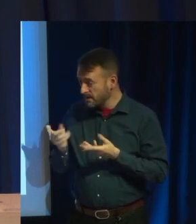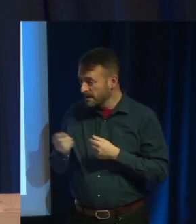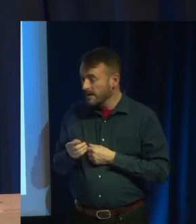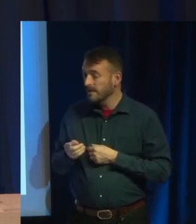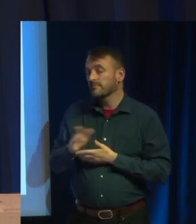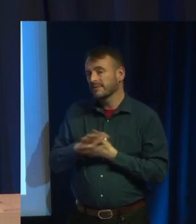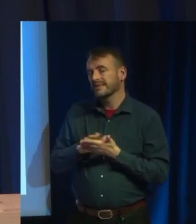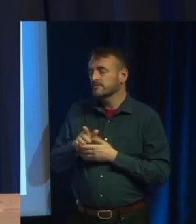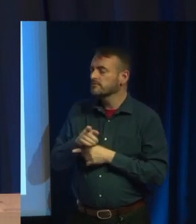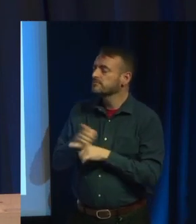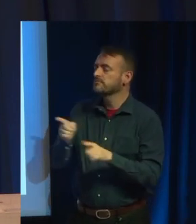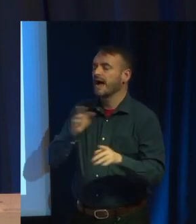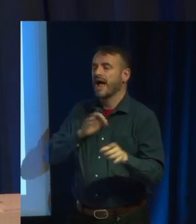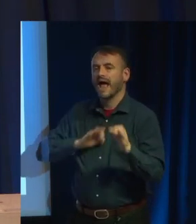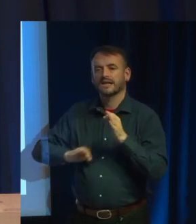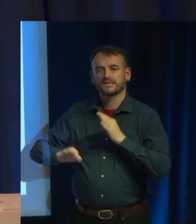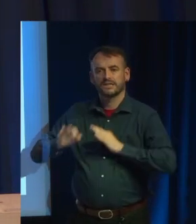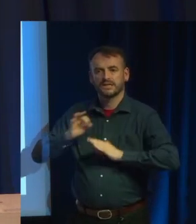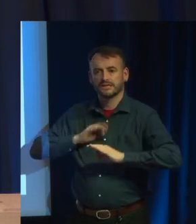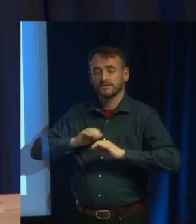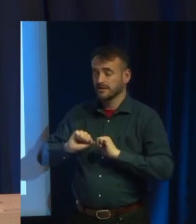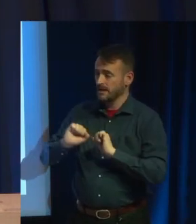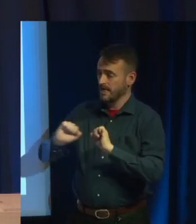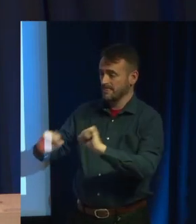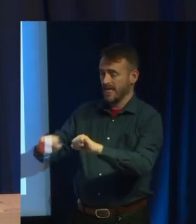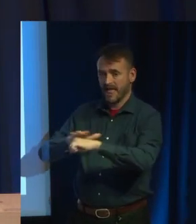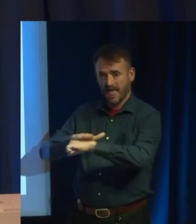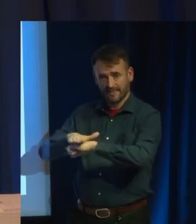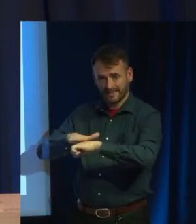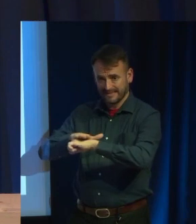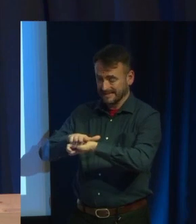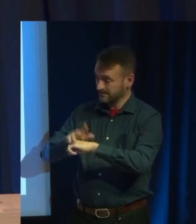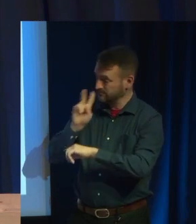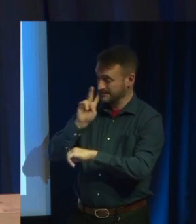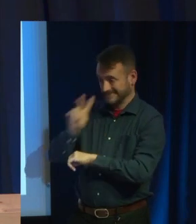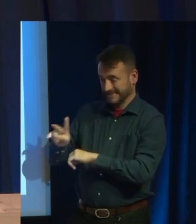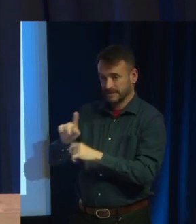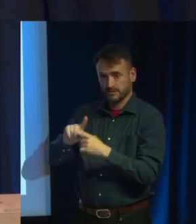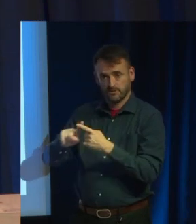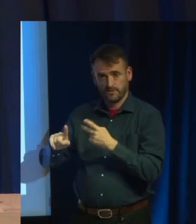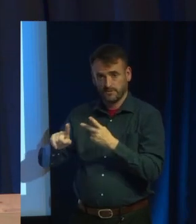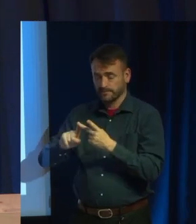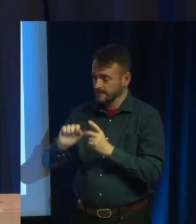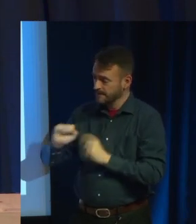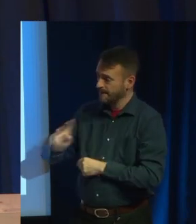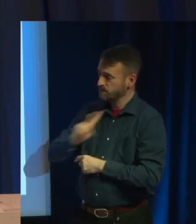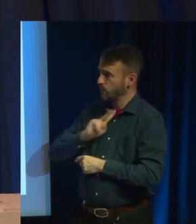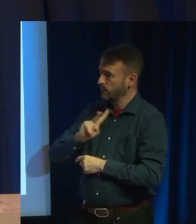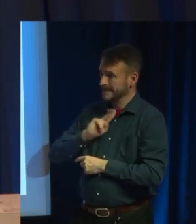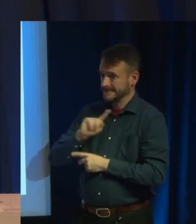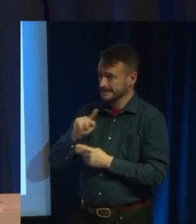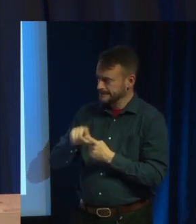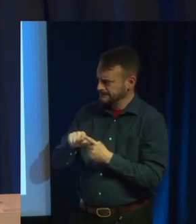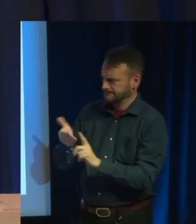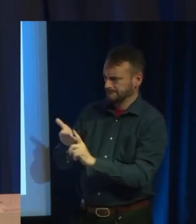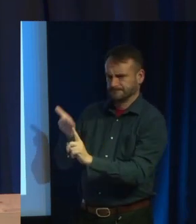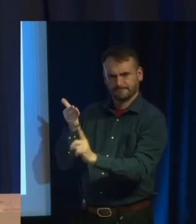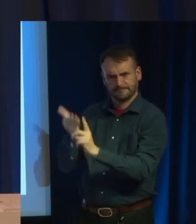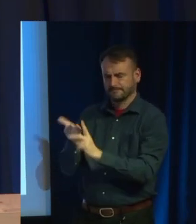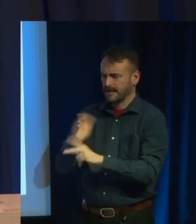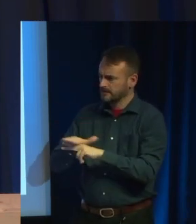that you couldn't see their ethnicity, you couldn't hear that in their voices. And so one of the